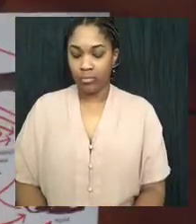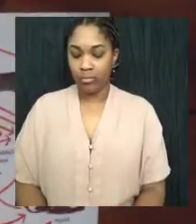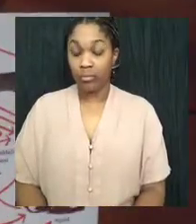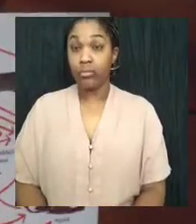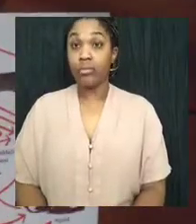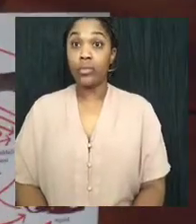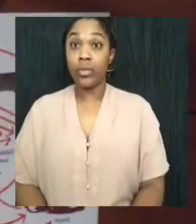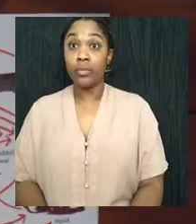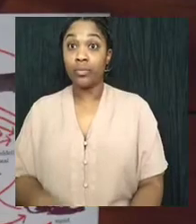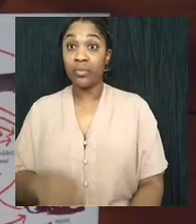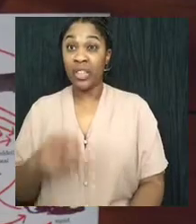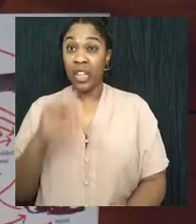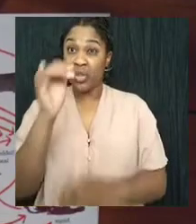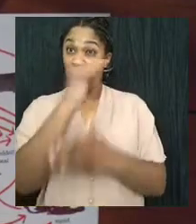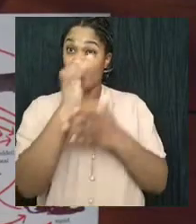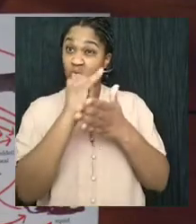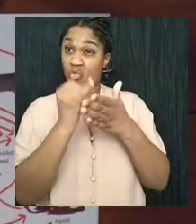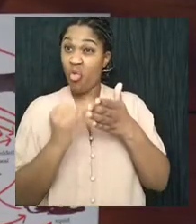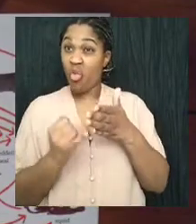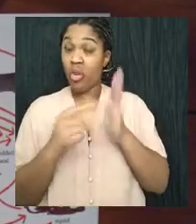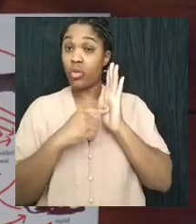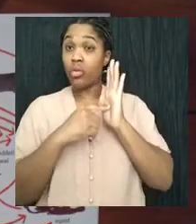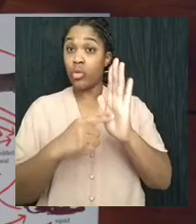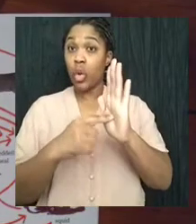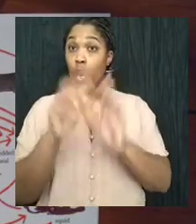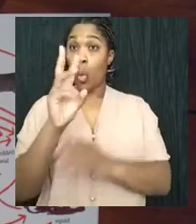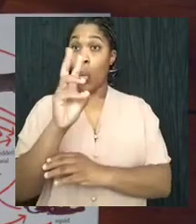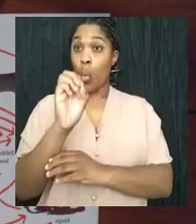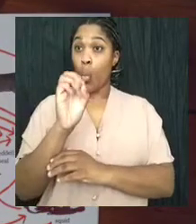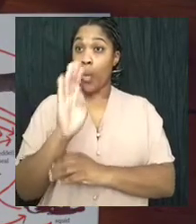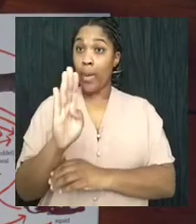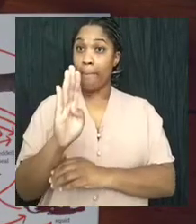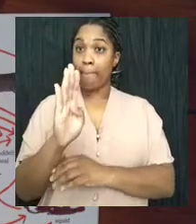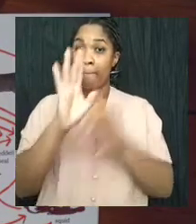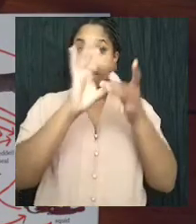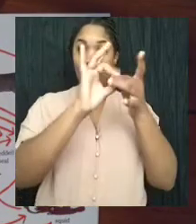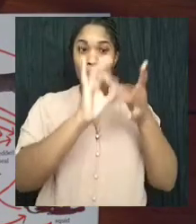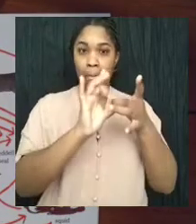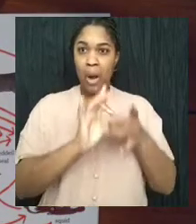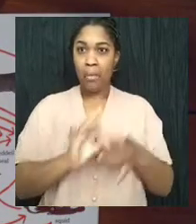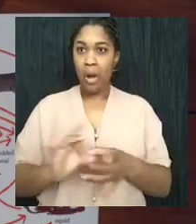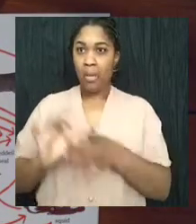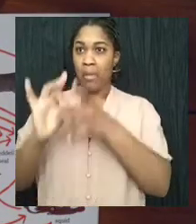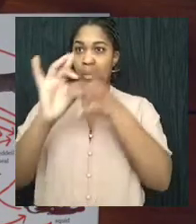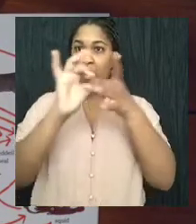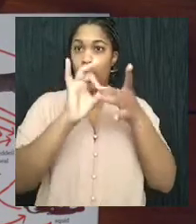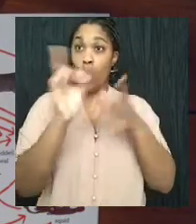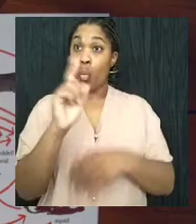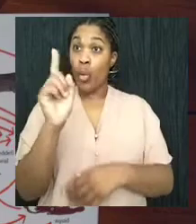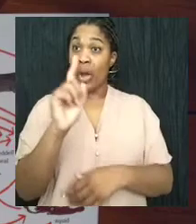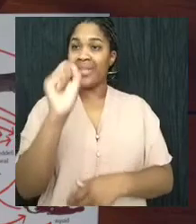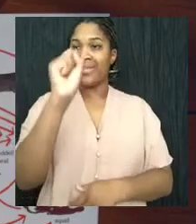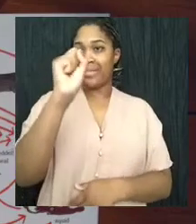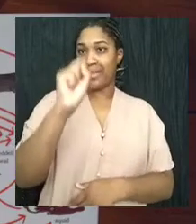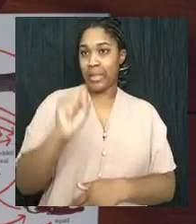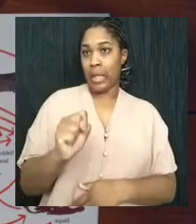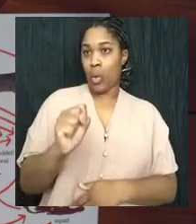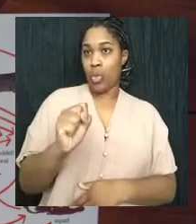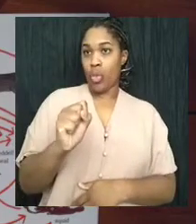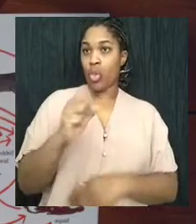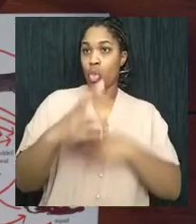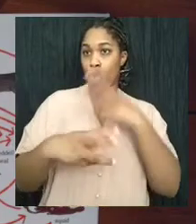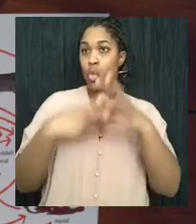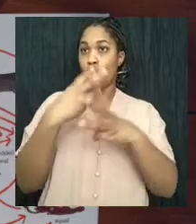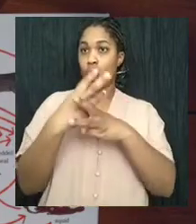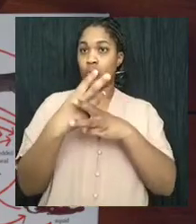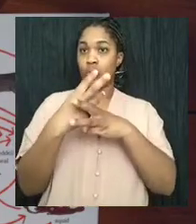The drawing shows a web of food chains at the far south of the world. The arrows show who eats